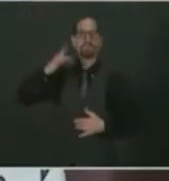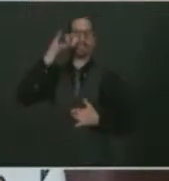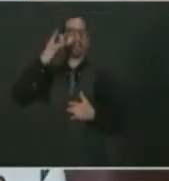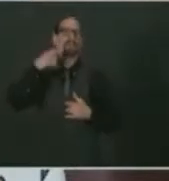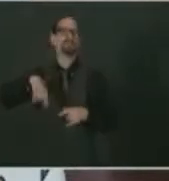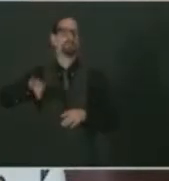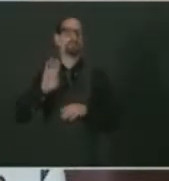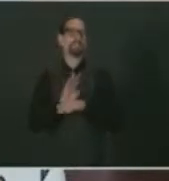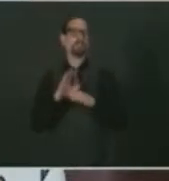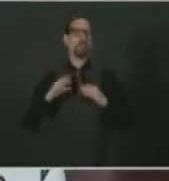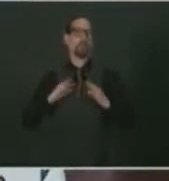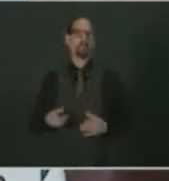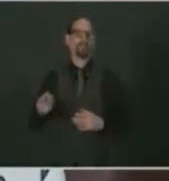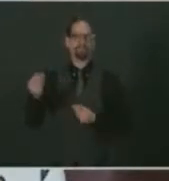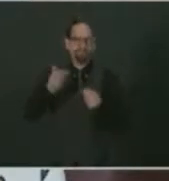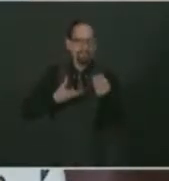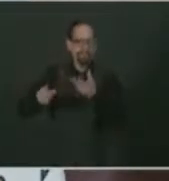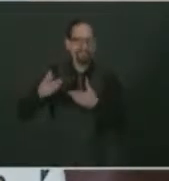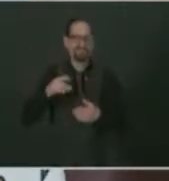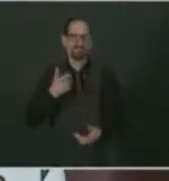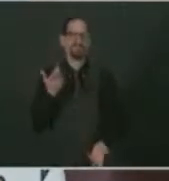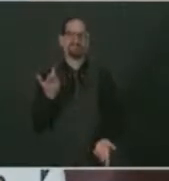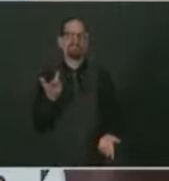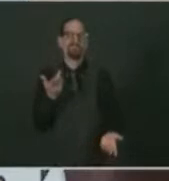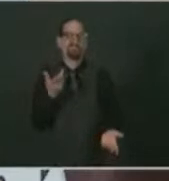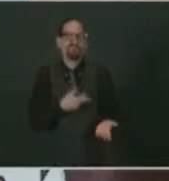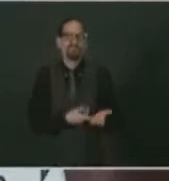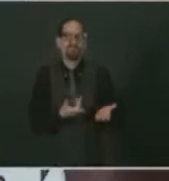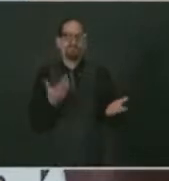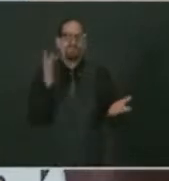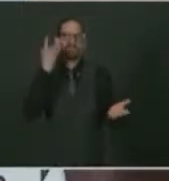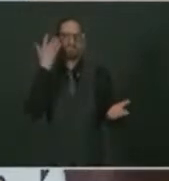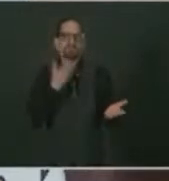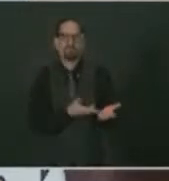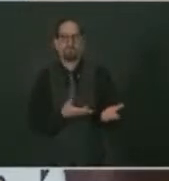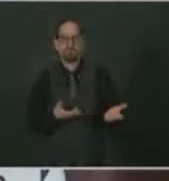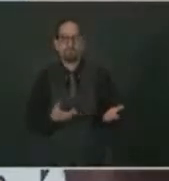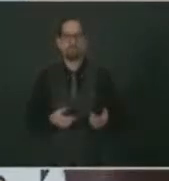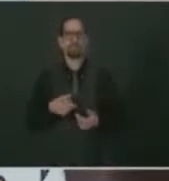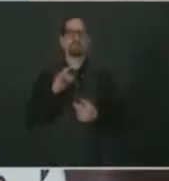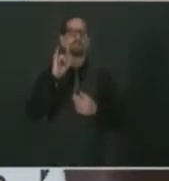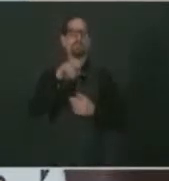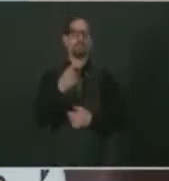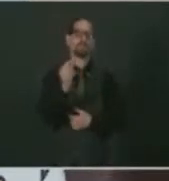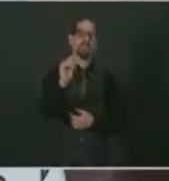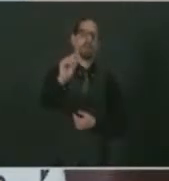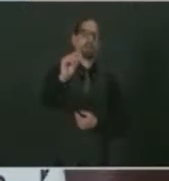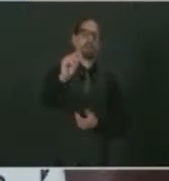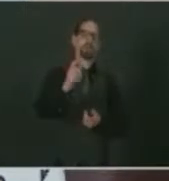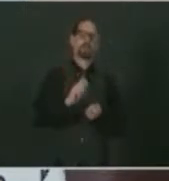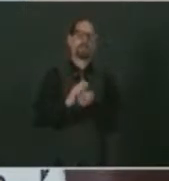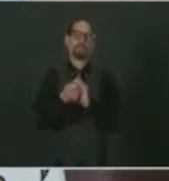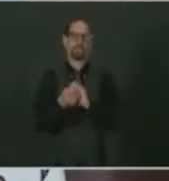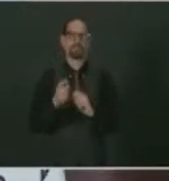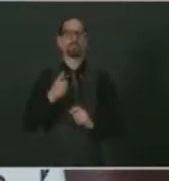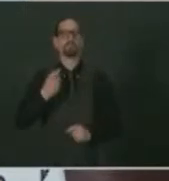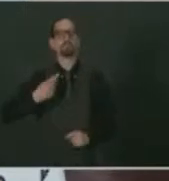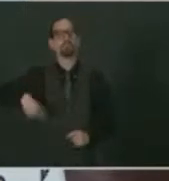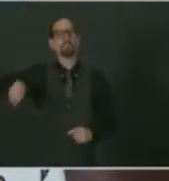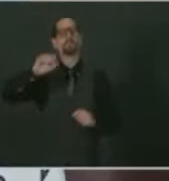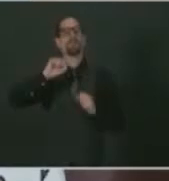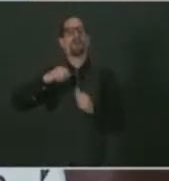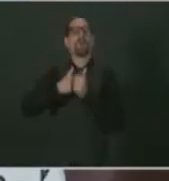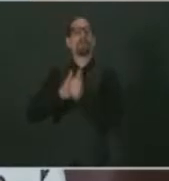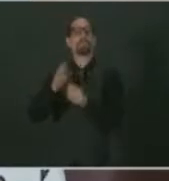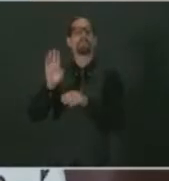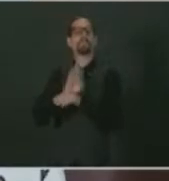we know that those are small changes in the scheme of things, but for the individual businesses involved, they are meaningful, and we're grateful to Governor